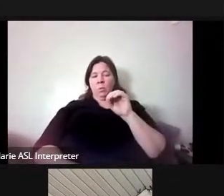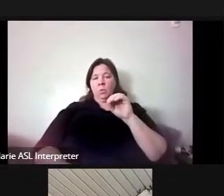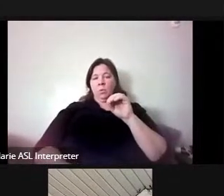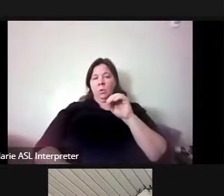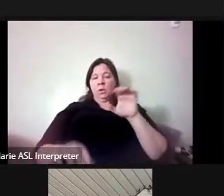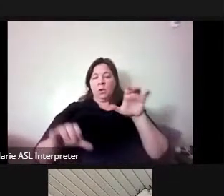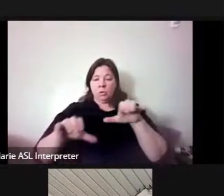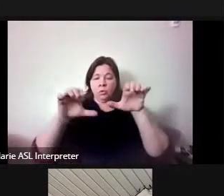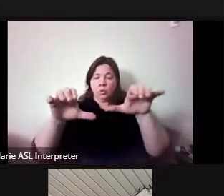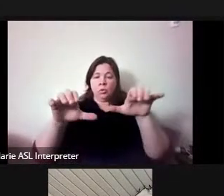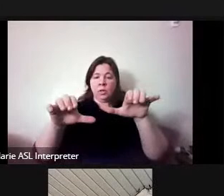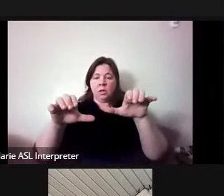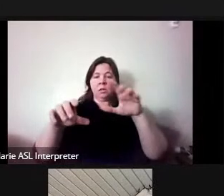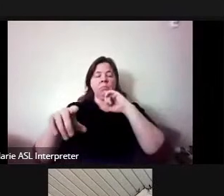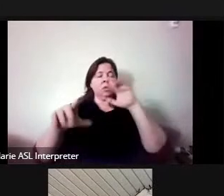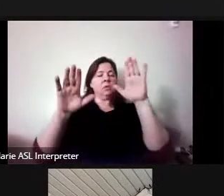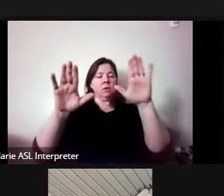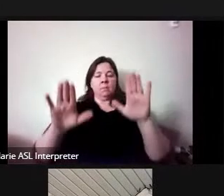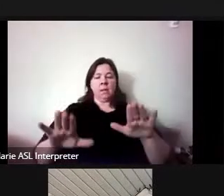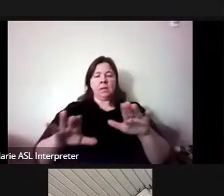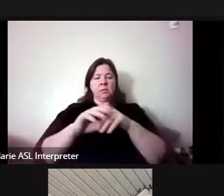are doing is just